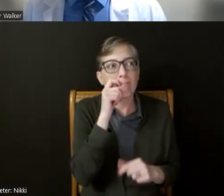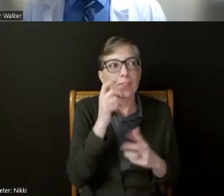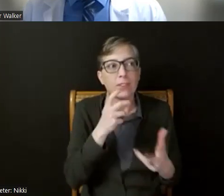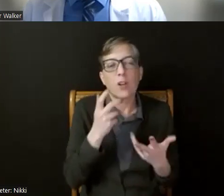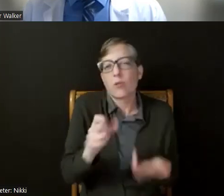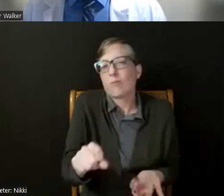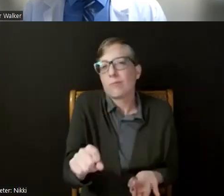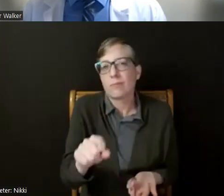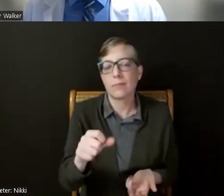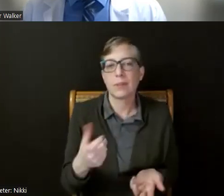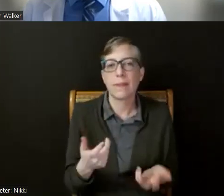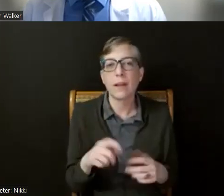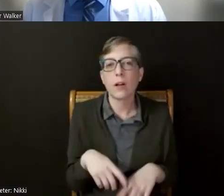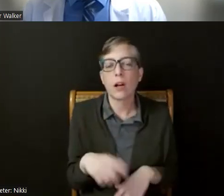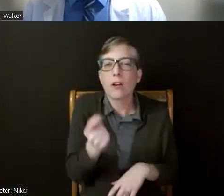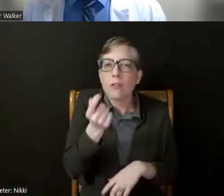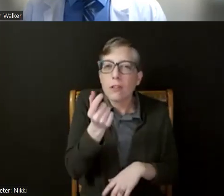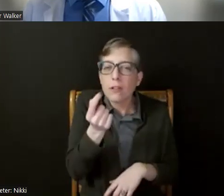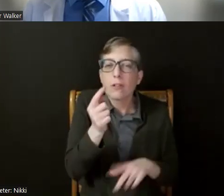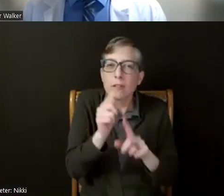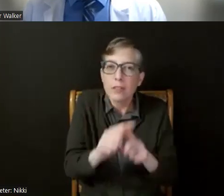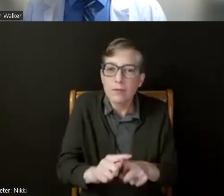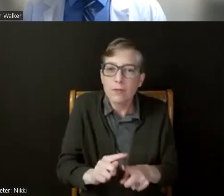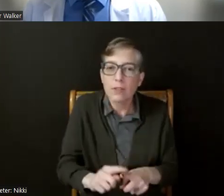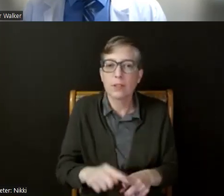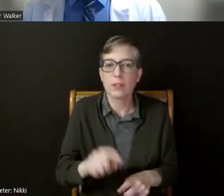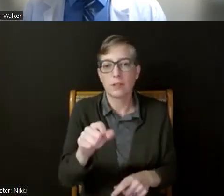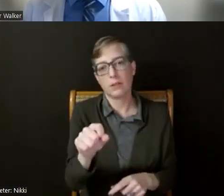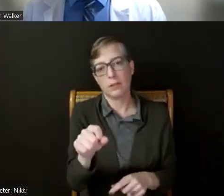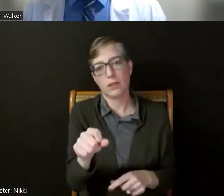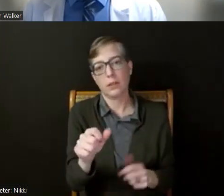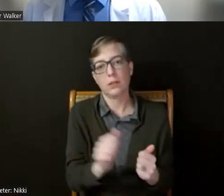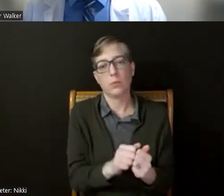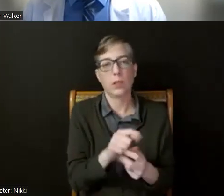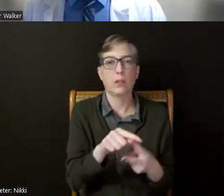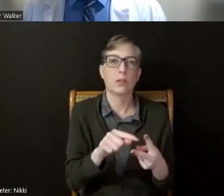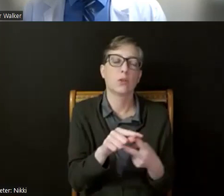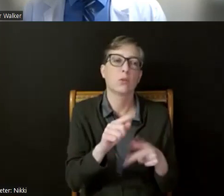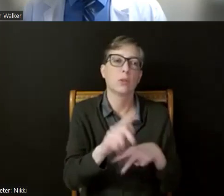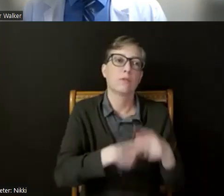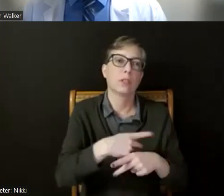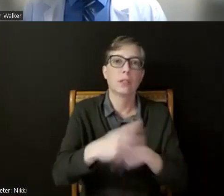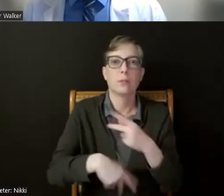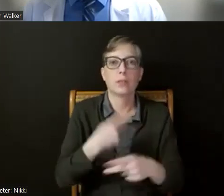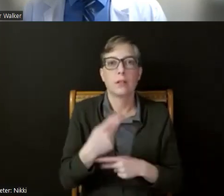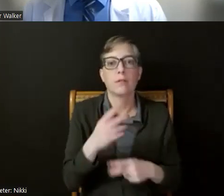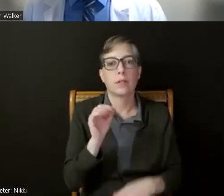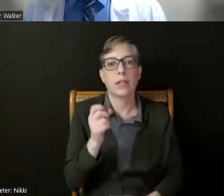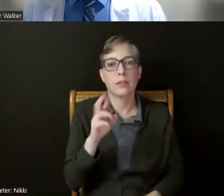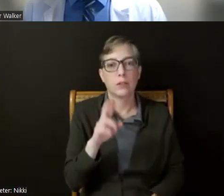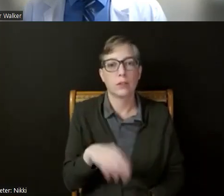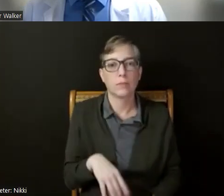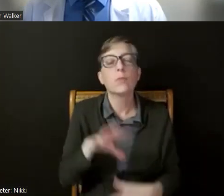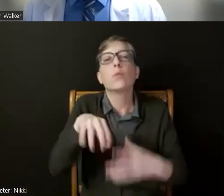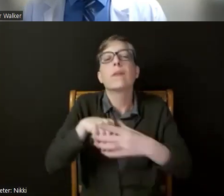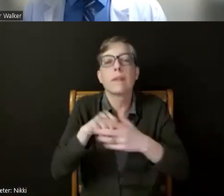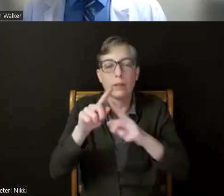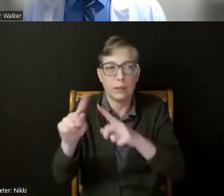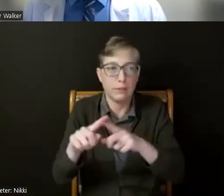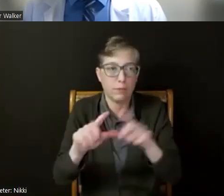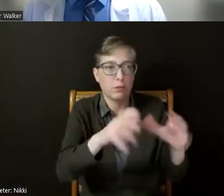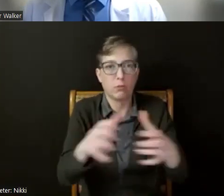there are slight variations in the incidence of colon and rectal cancer in different populations, yes.